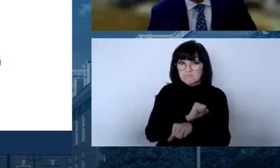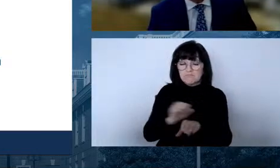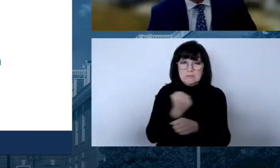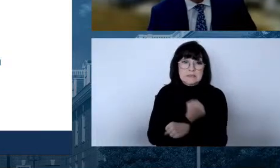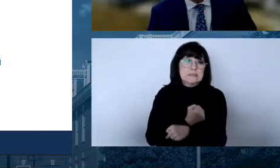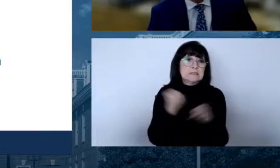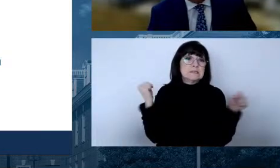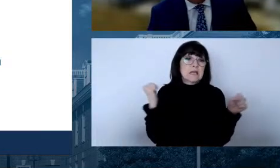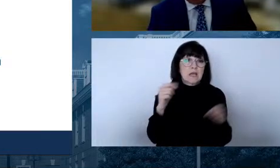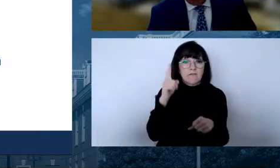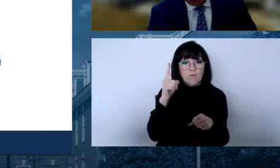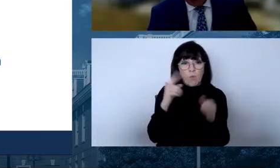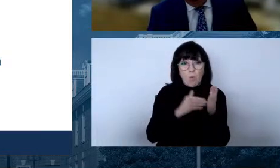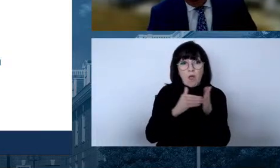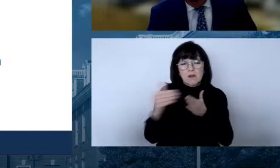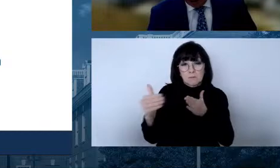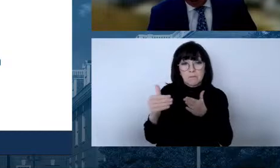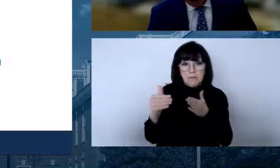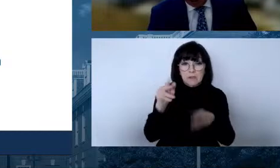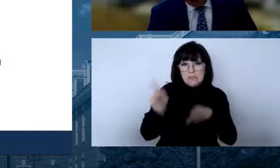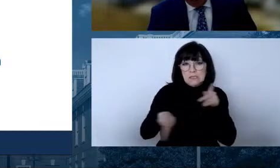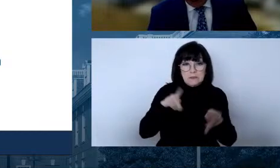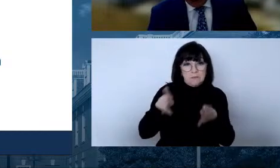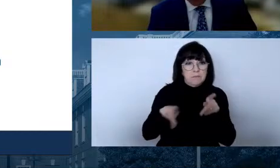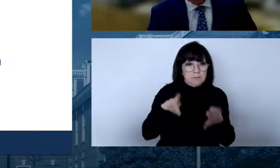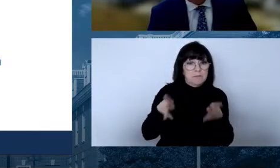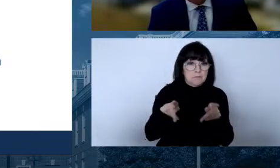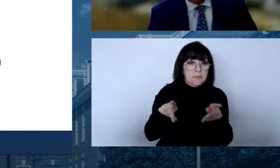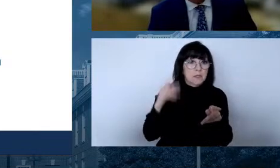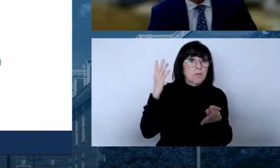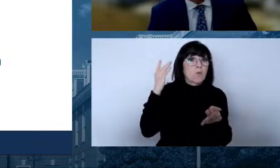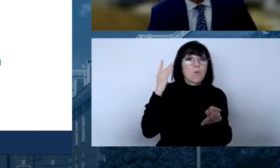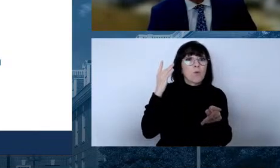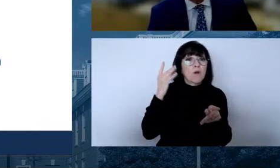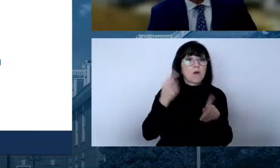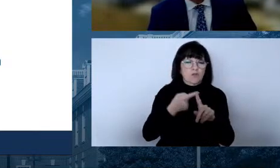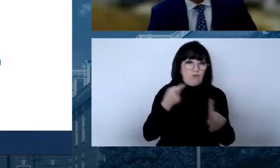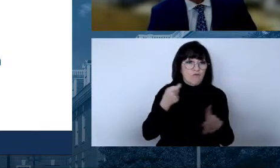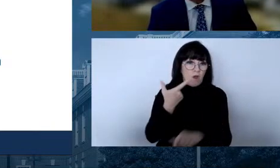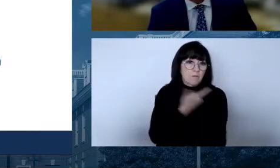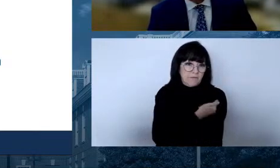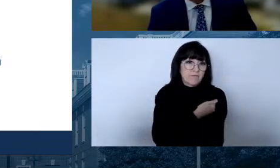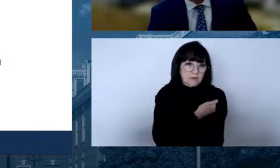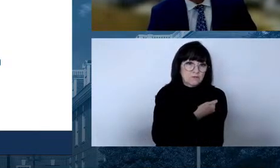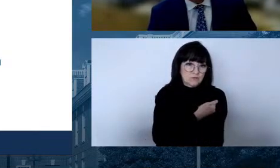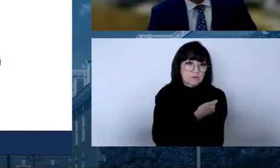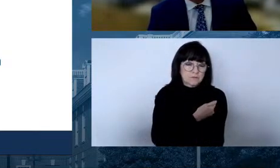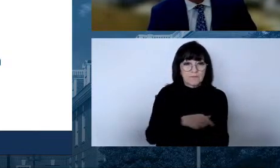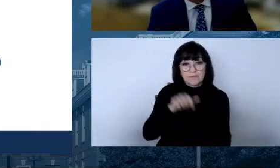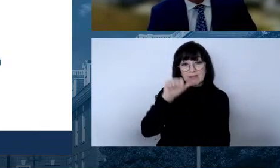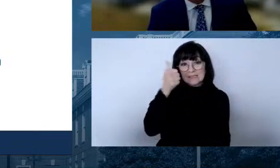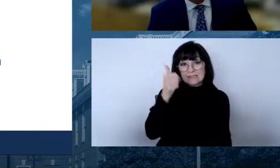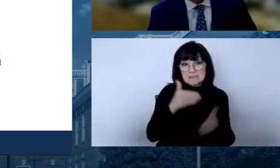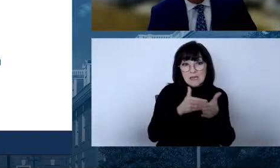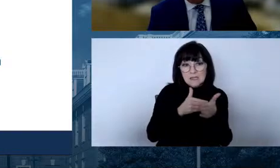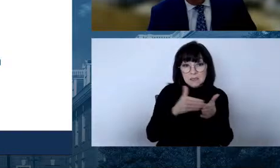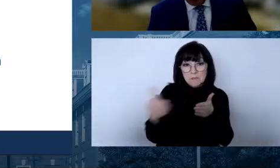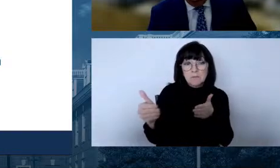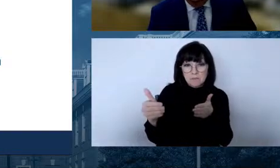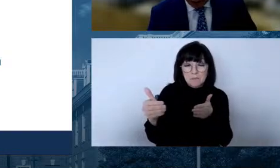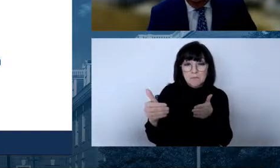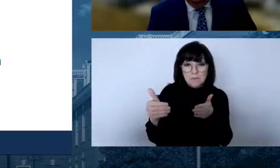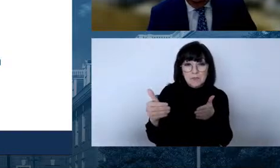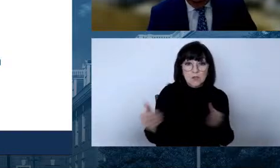we did not have vaccines. They also stated that about 10 million hospitalizations have been saved. We would have had 10